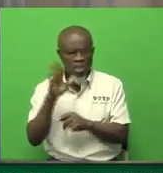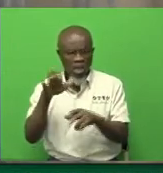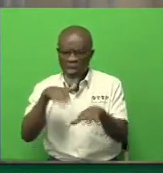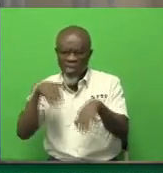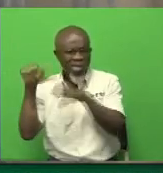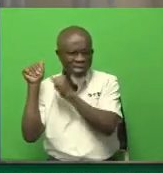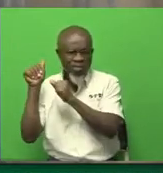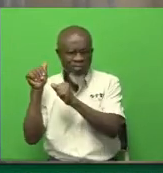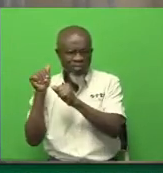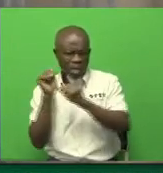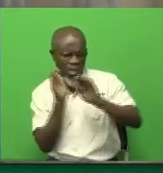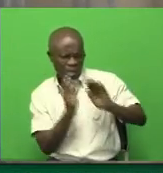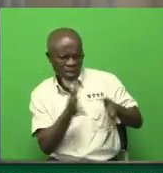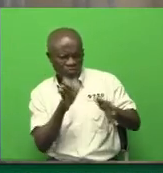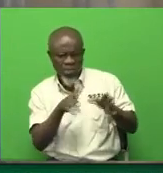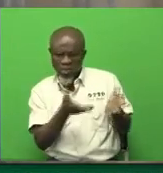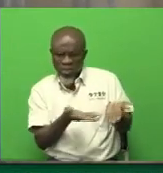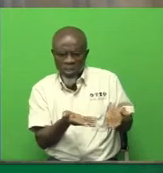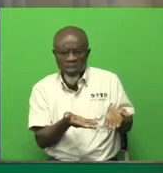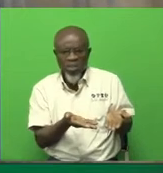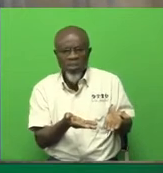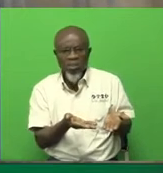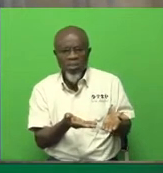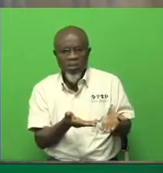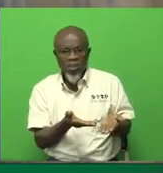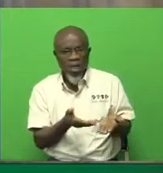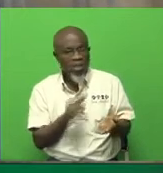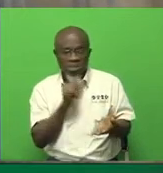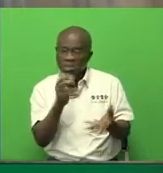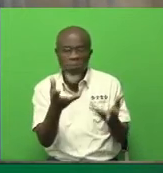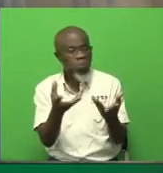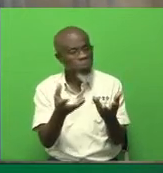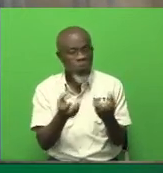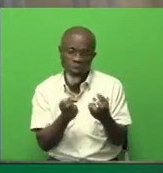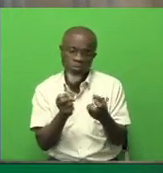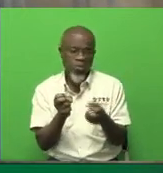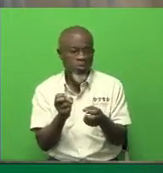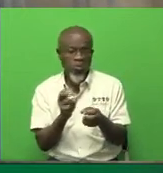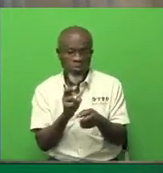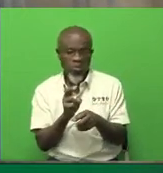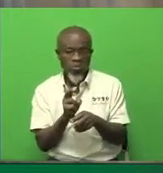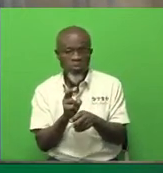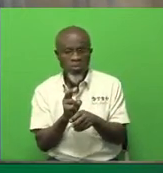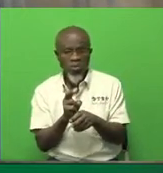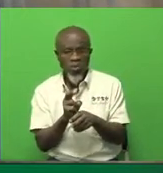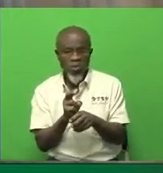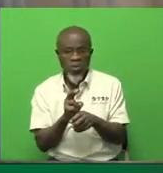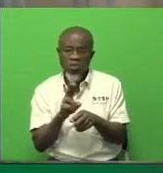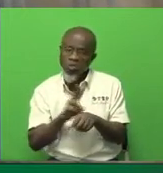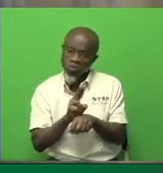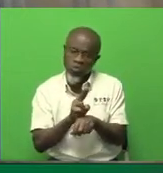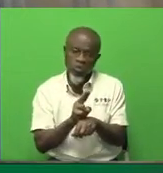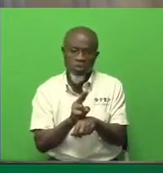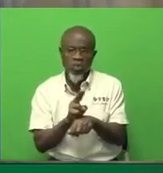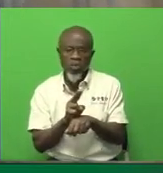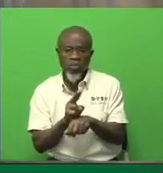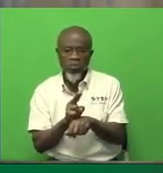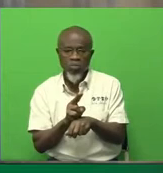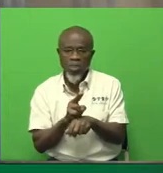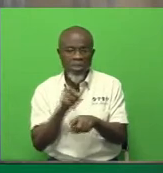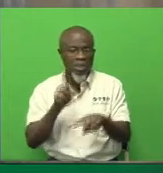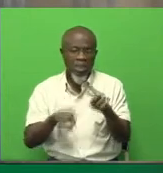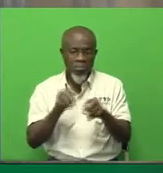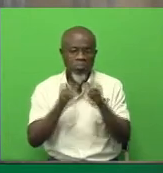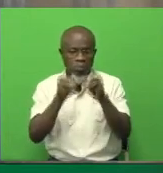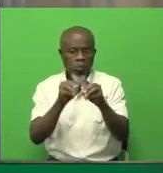in favor procurement legislation is clearly is still not because seven years later they have failed to Proclaim